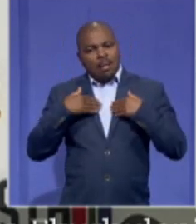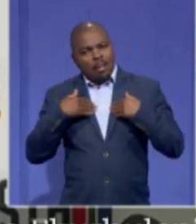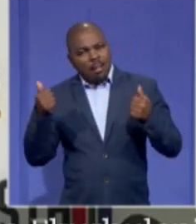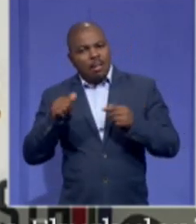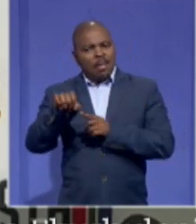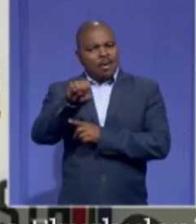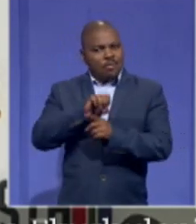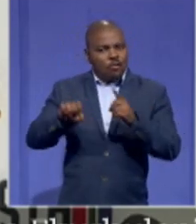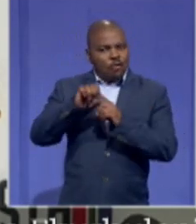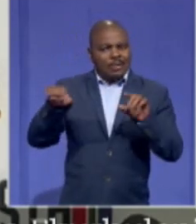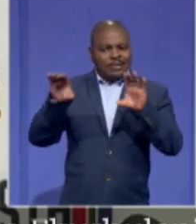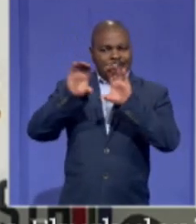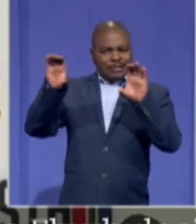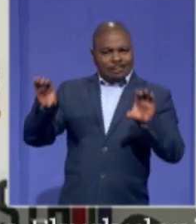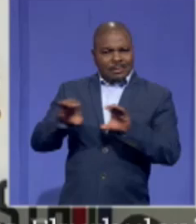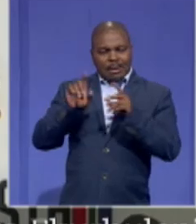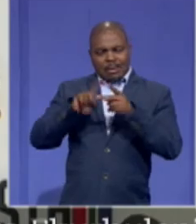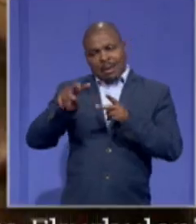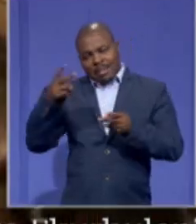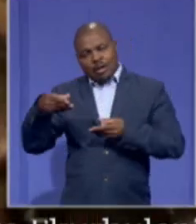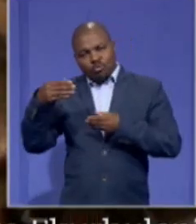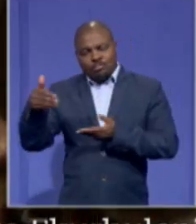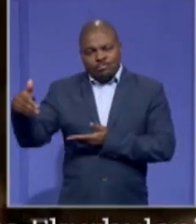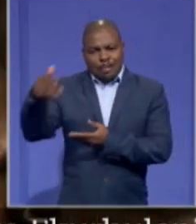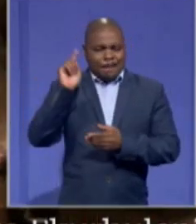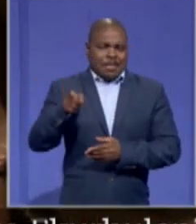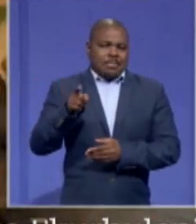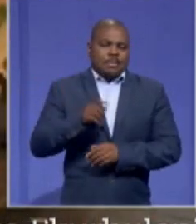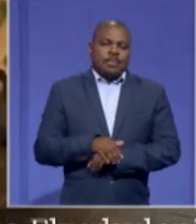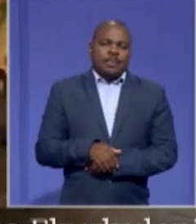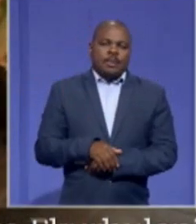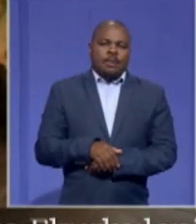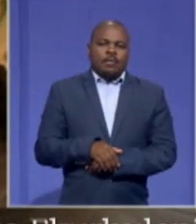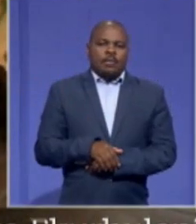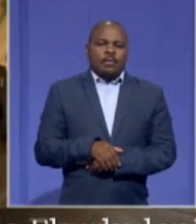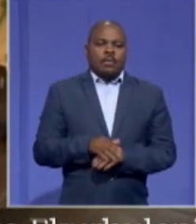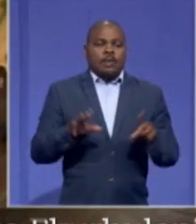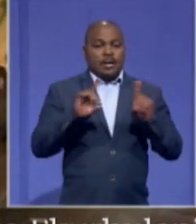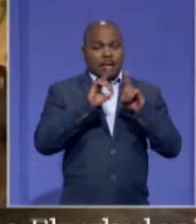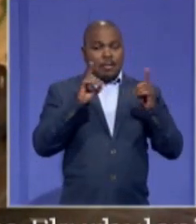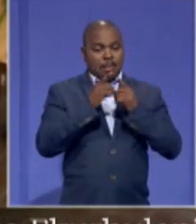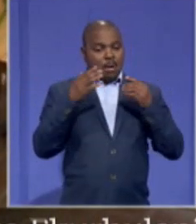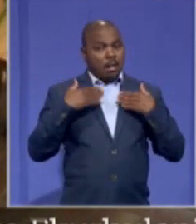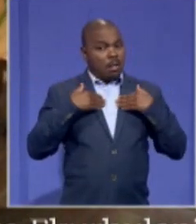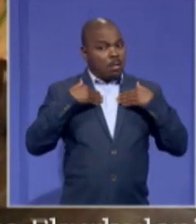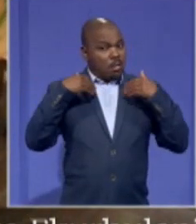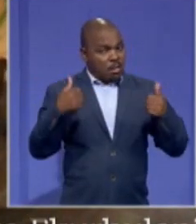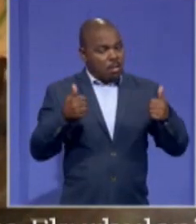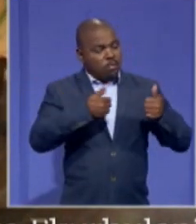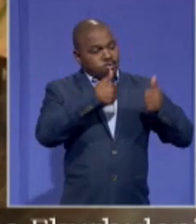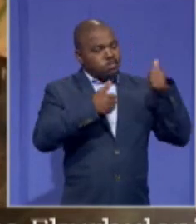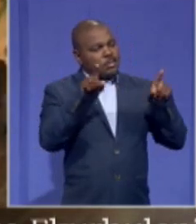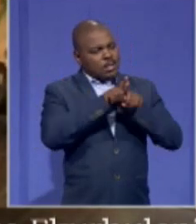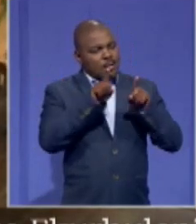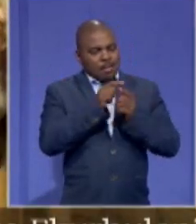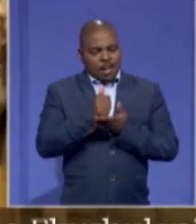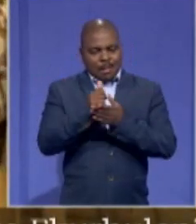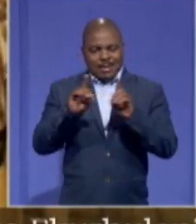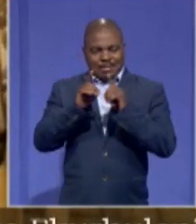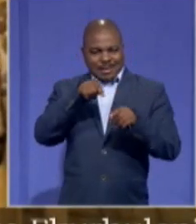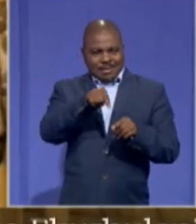certificates, as well as other necessary documents. Bahlanka ba lefapha la bophelo ba tswela pele ho thusa lefapha